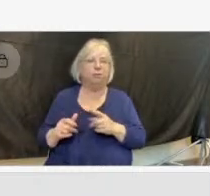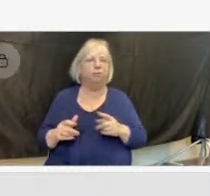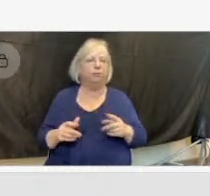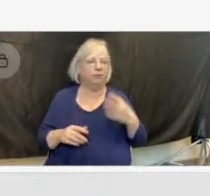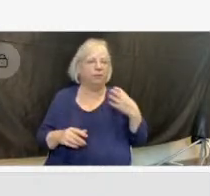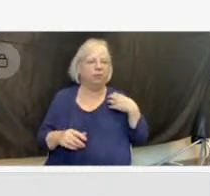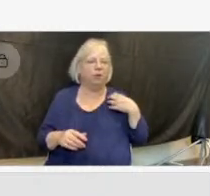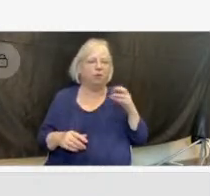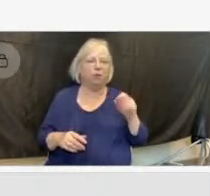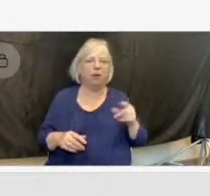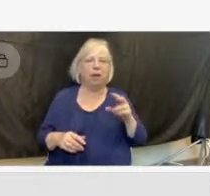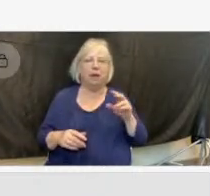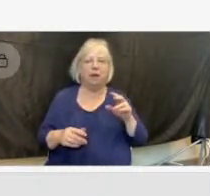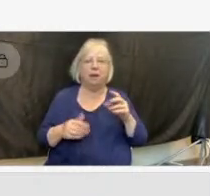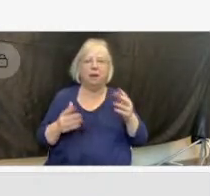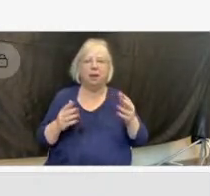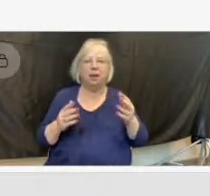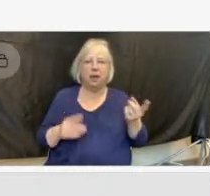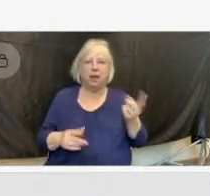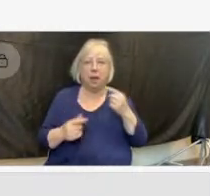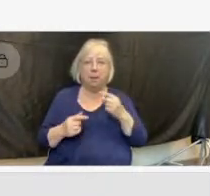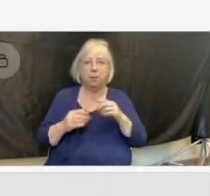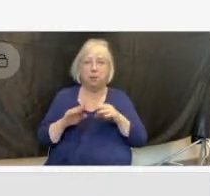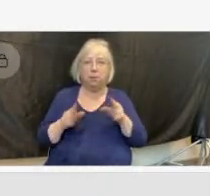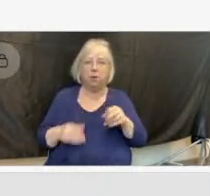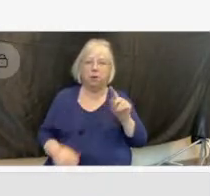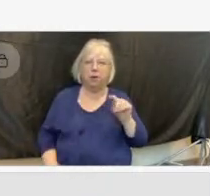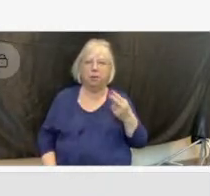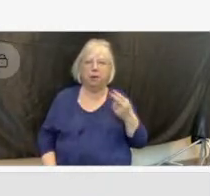podium? Theodore Berry?